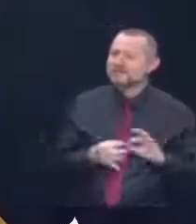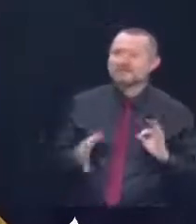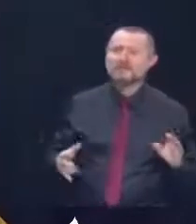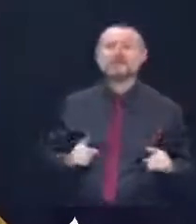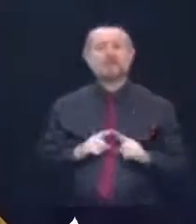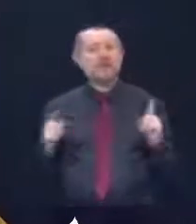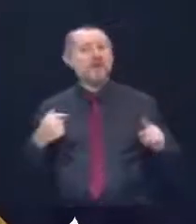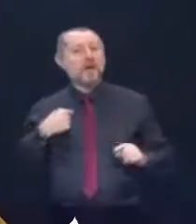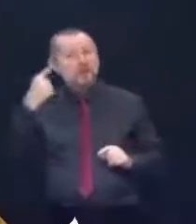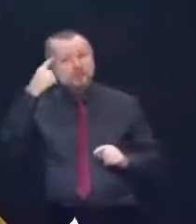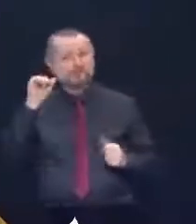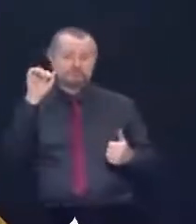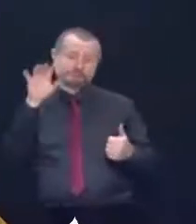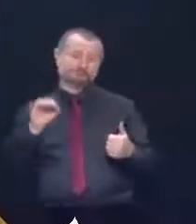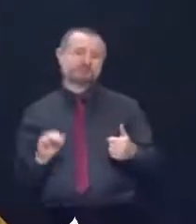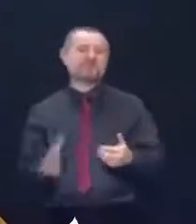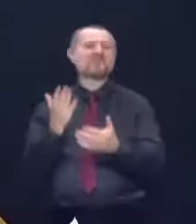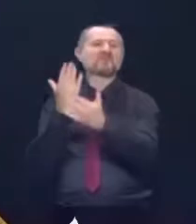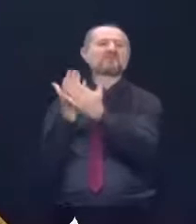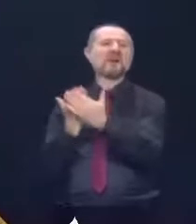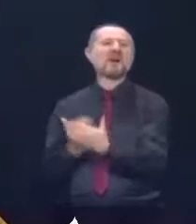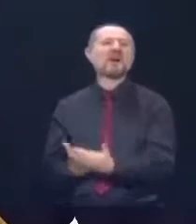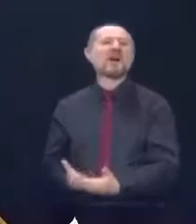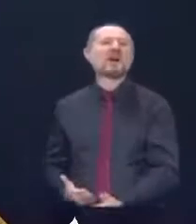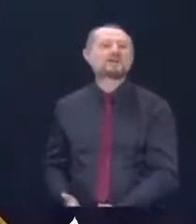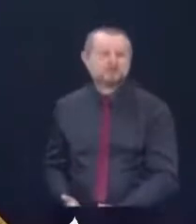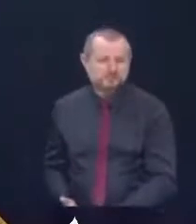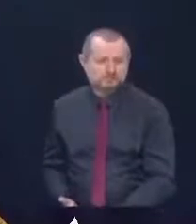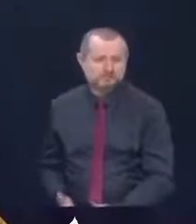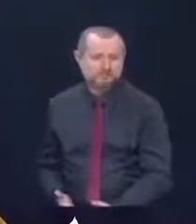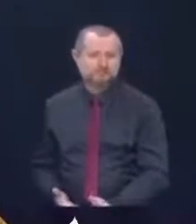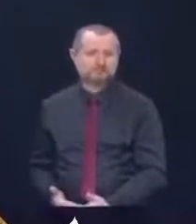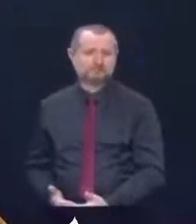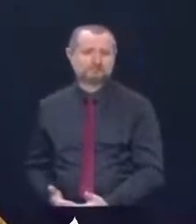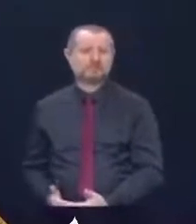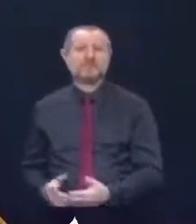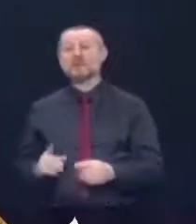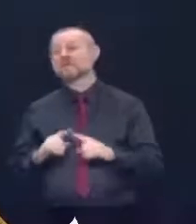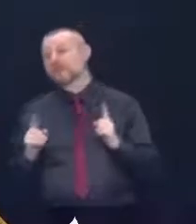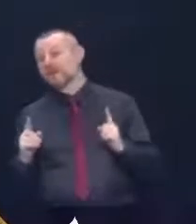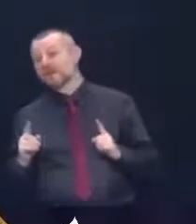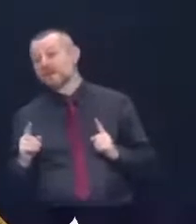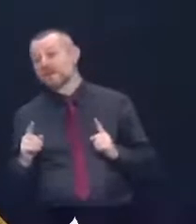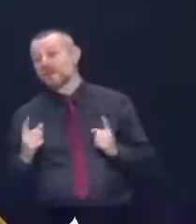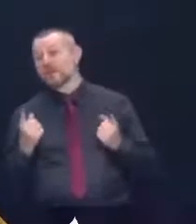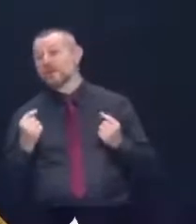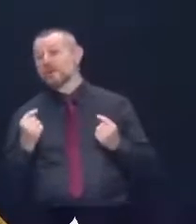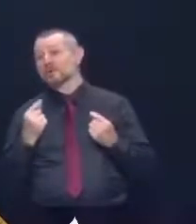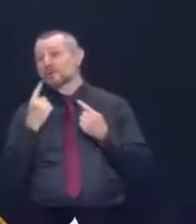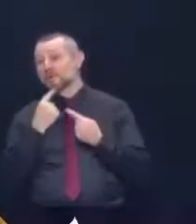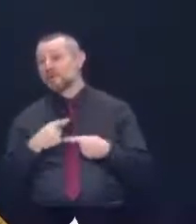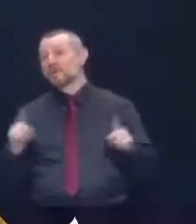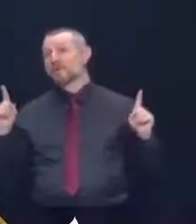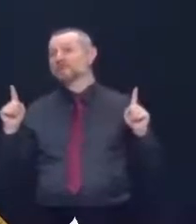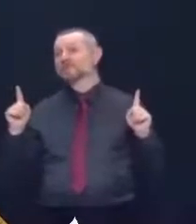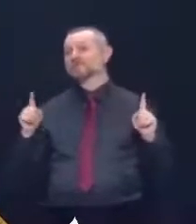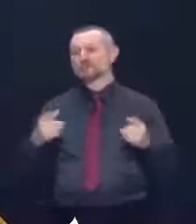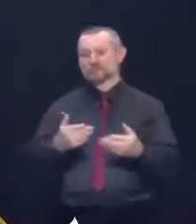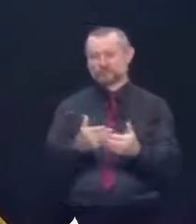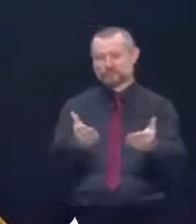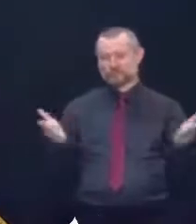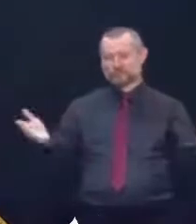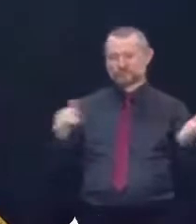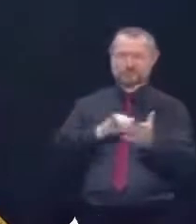facts. But it's that New Yorkers responded, and New Yorkers